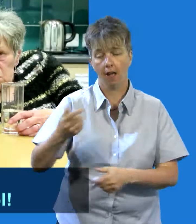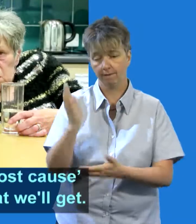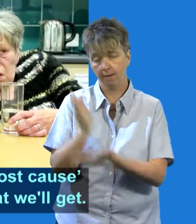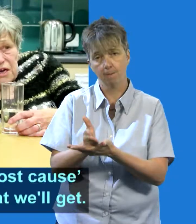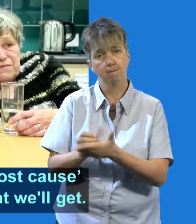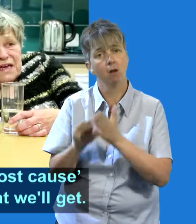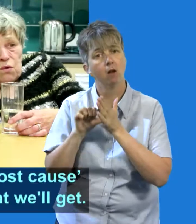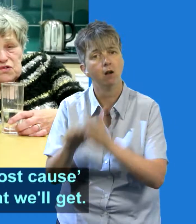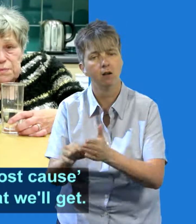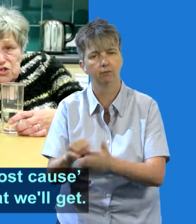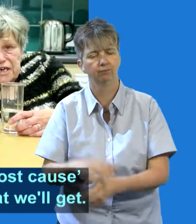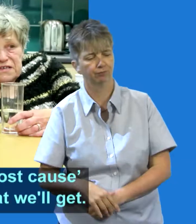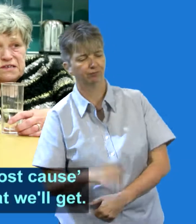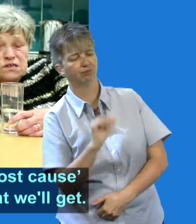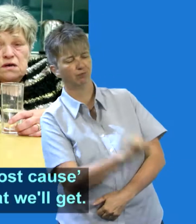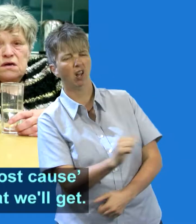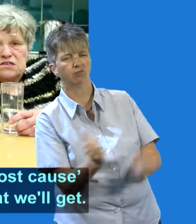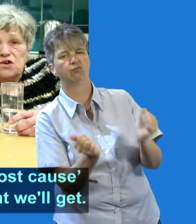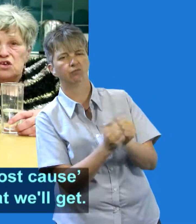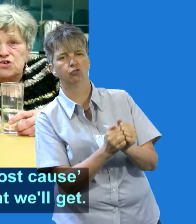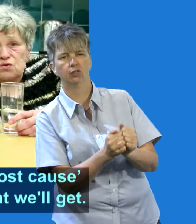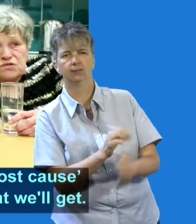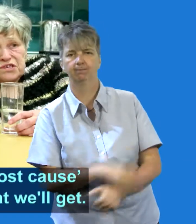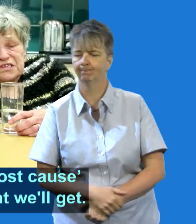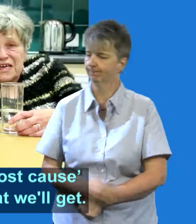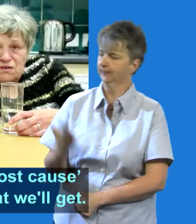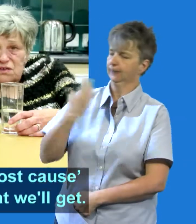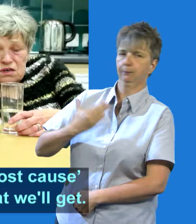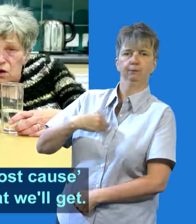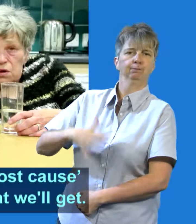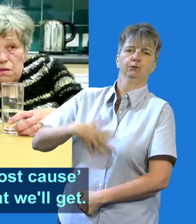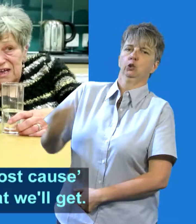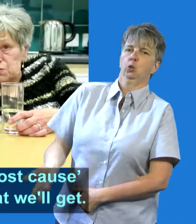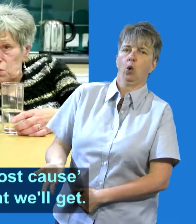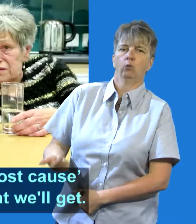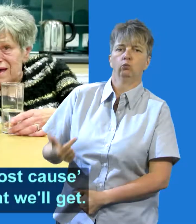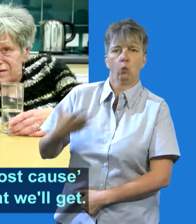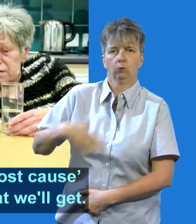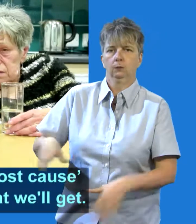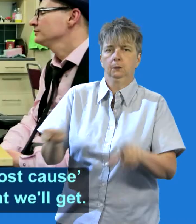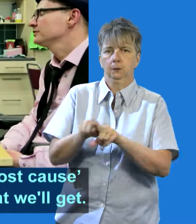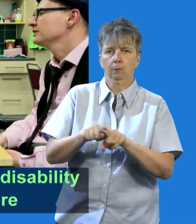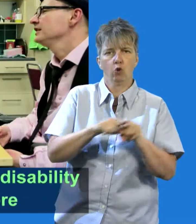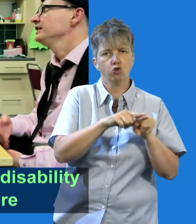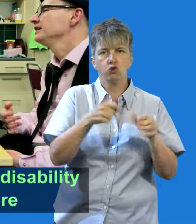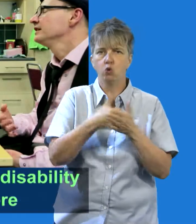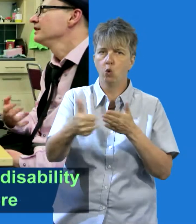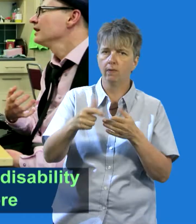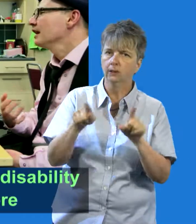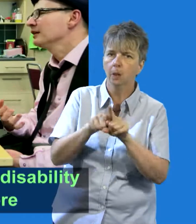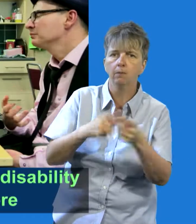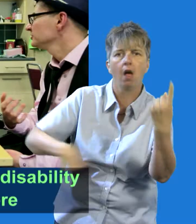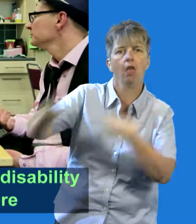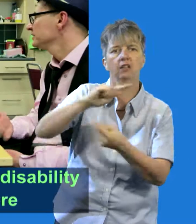got control, Yes. and if they want to portray us as lost causes and sad, that's what we'll get. You could